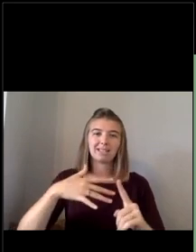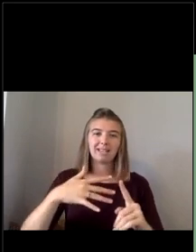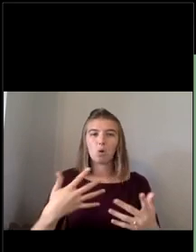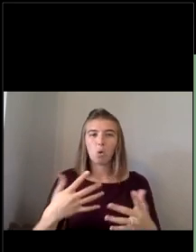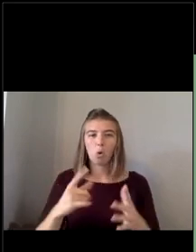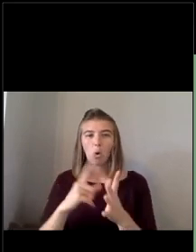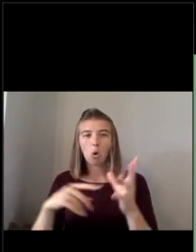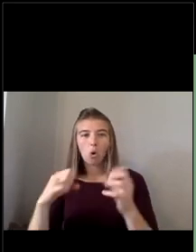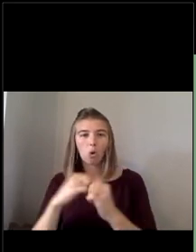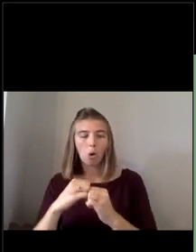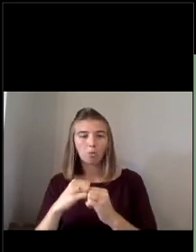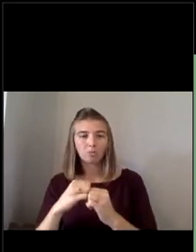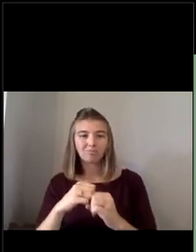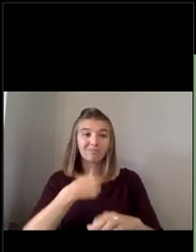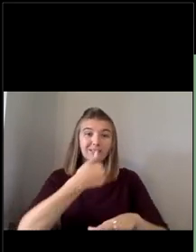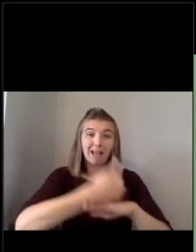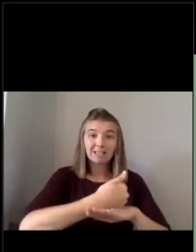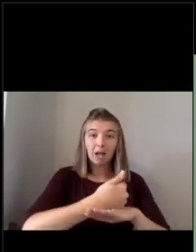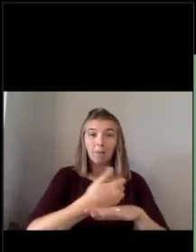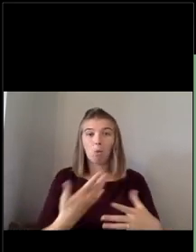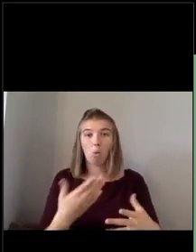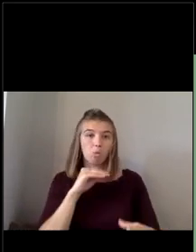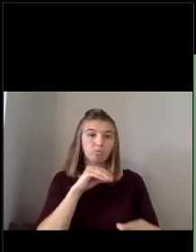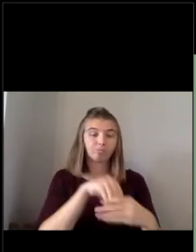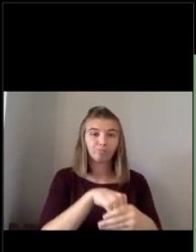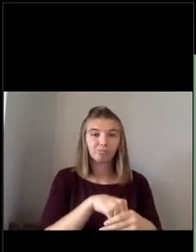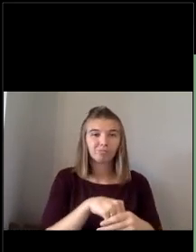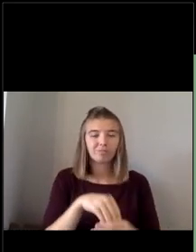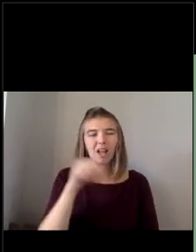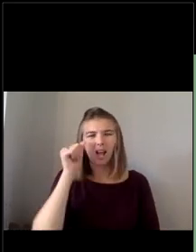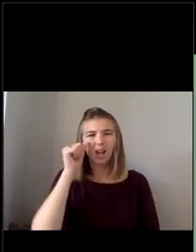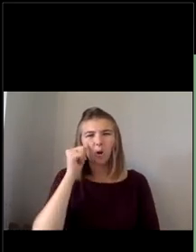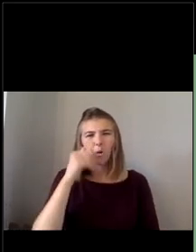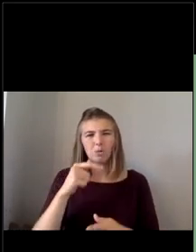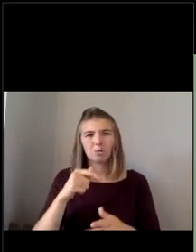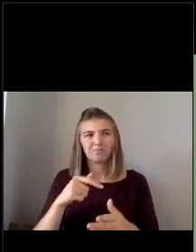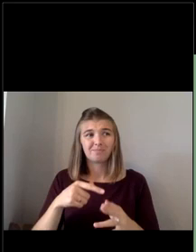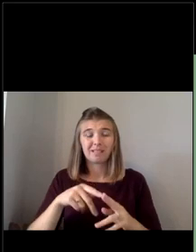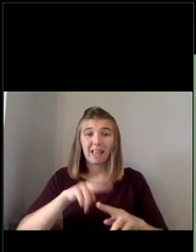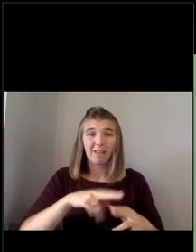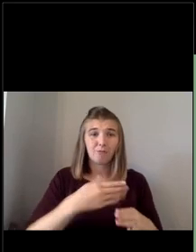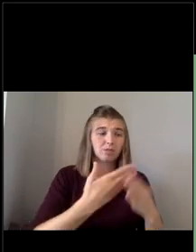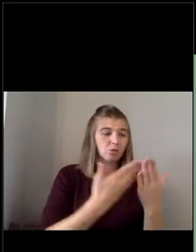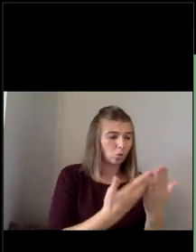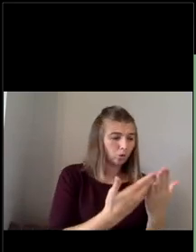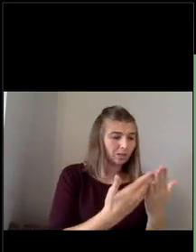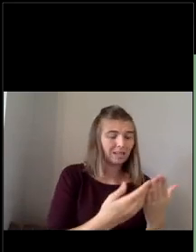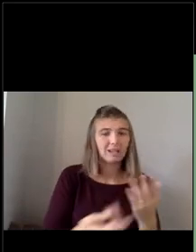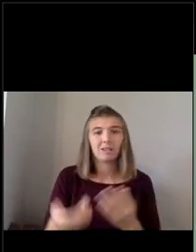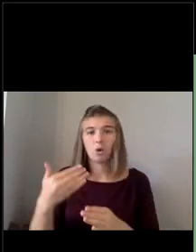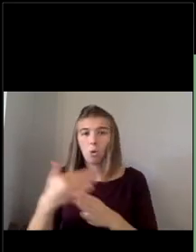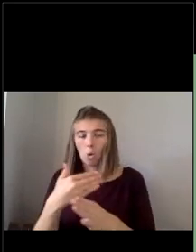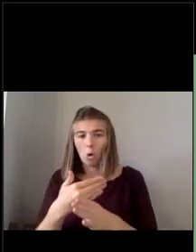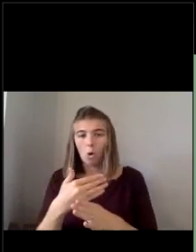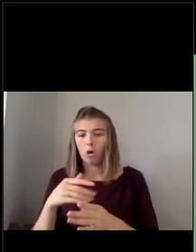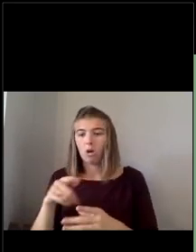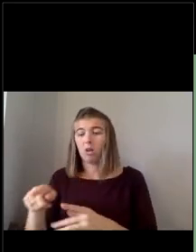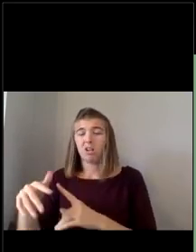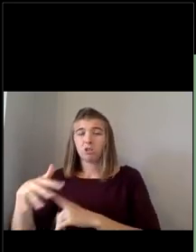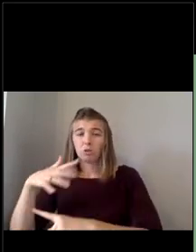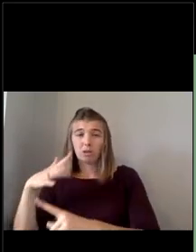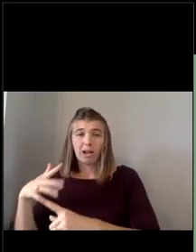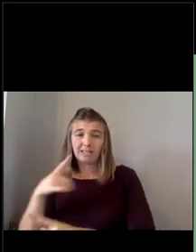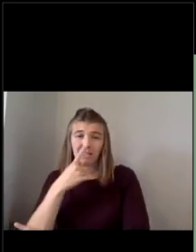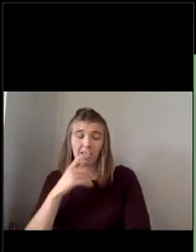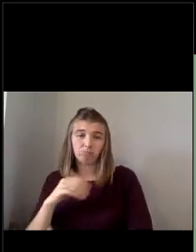difficult if you're having to work to make ends meet whilst you're at university, your ability to join these club societies can be compromised, and